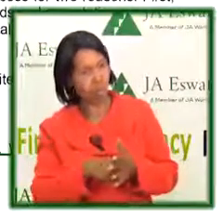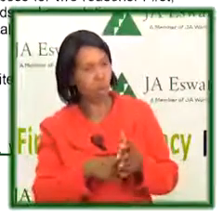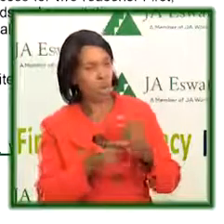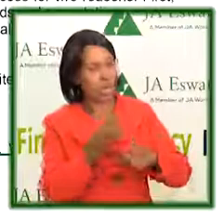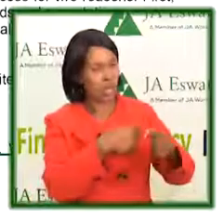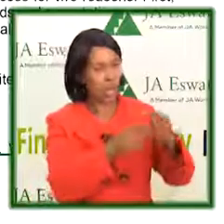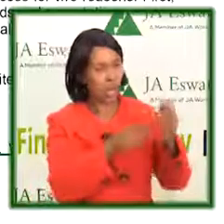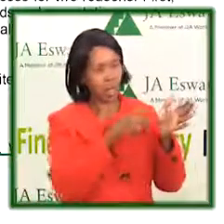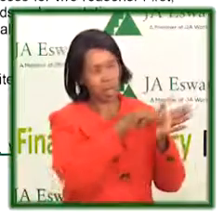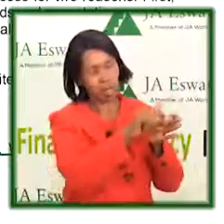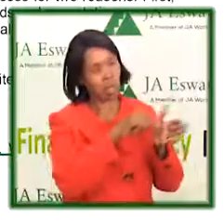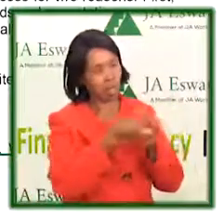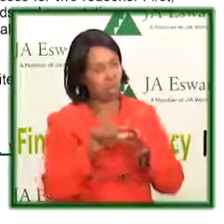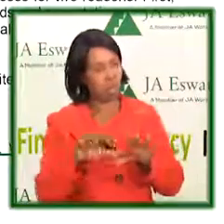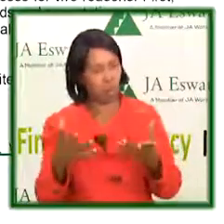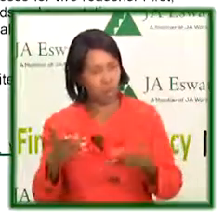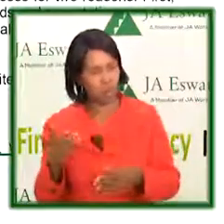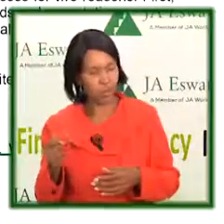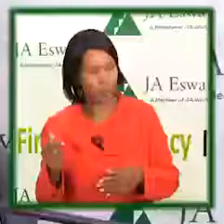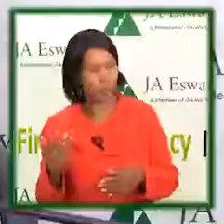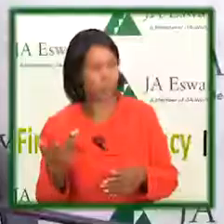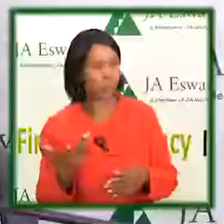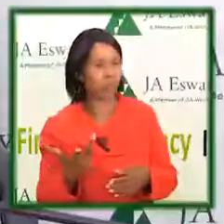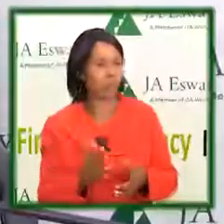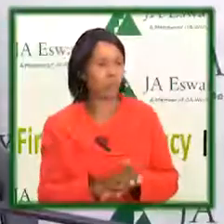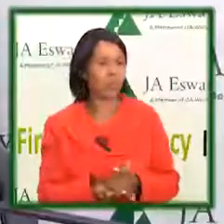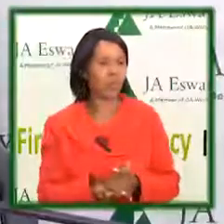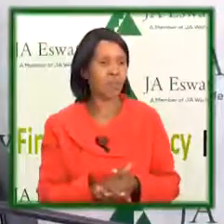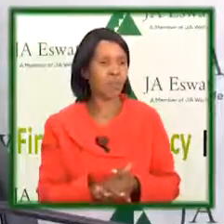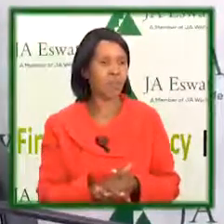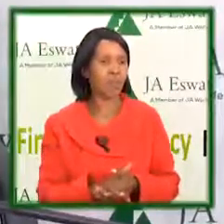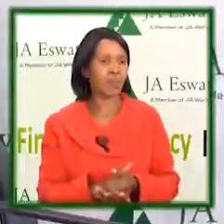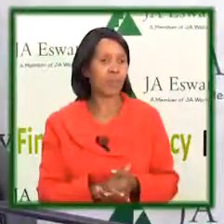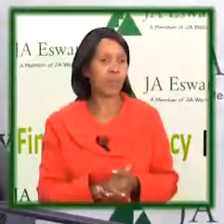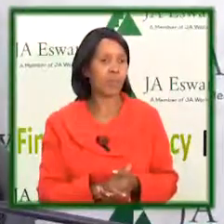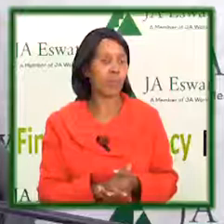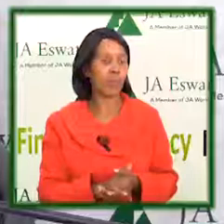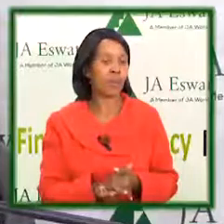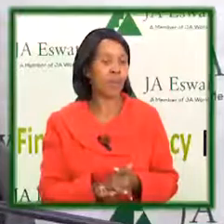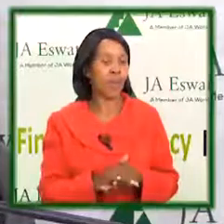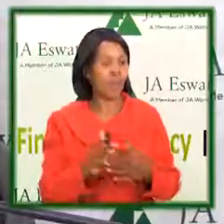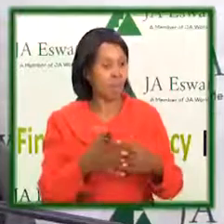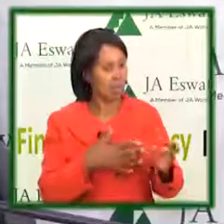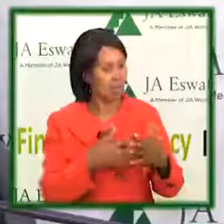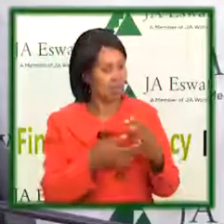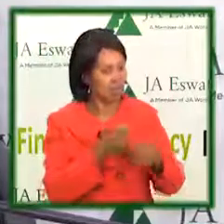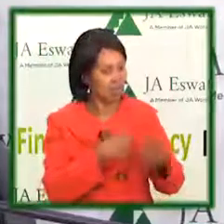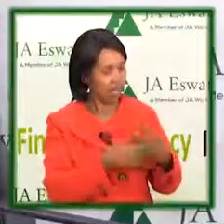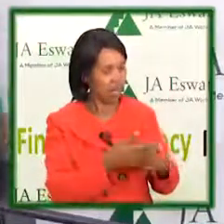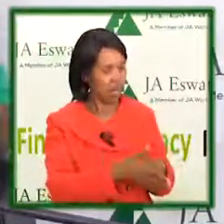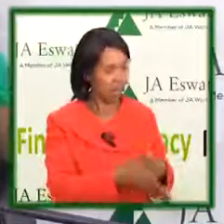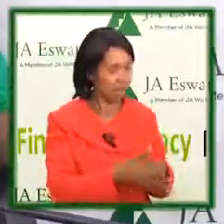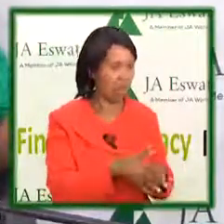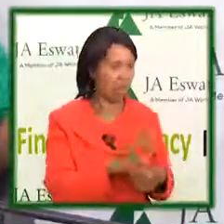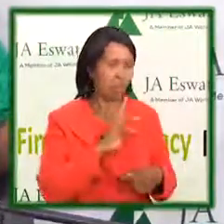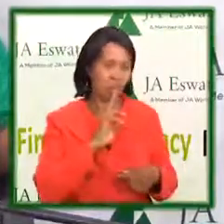Also, another way of ensuring high quality in your production, one, you should provide training for all